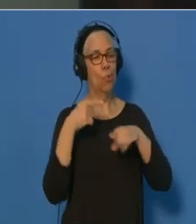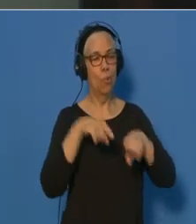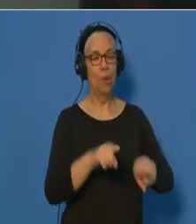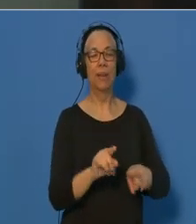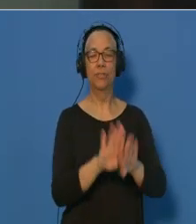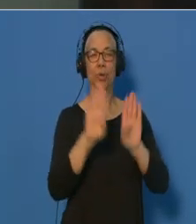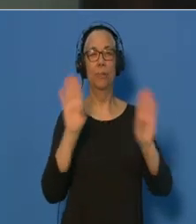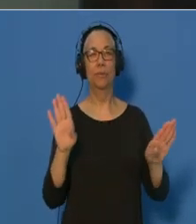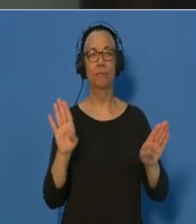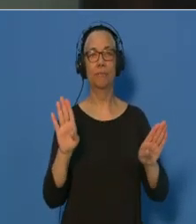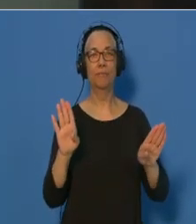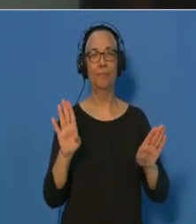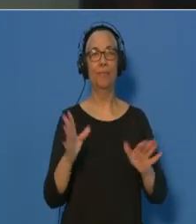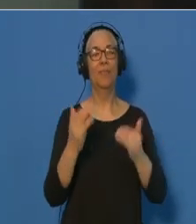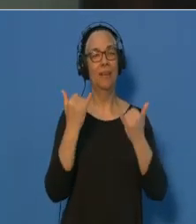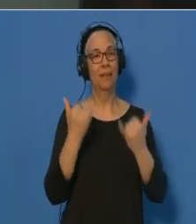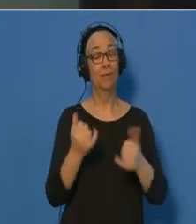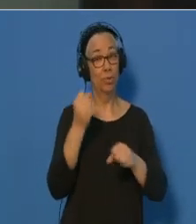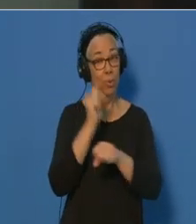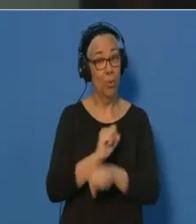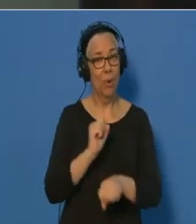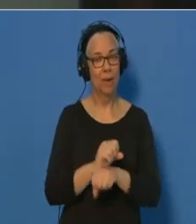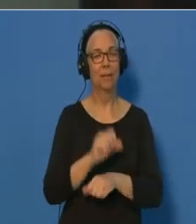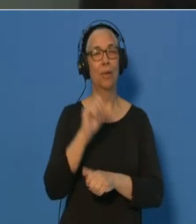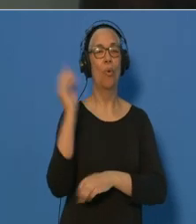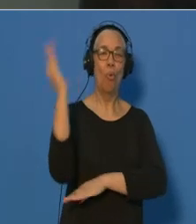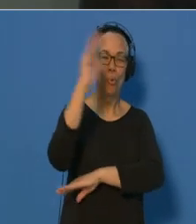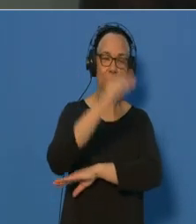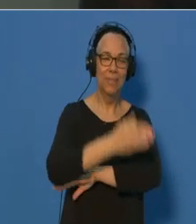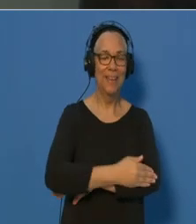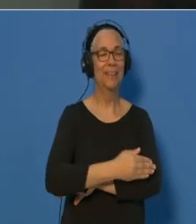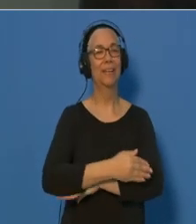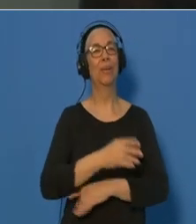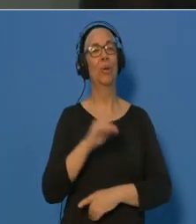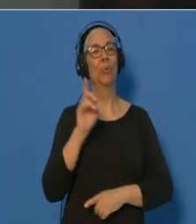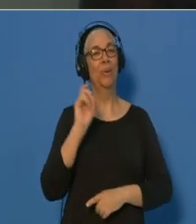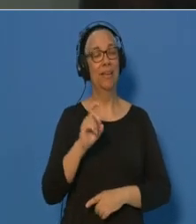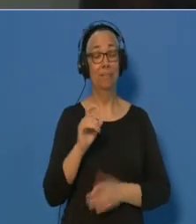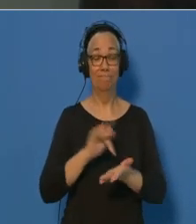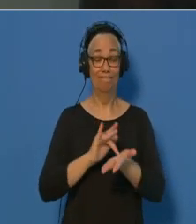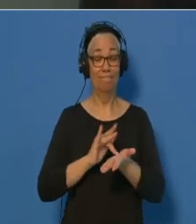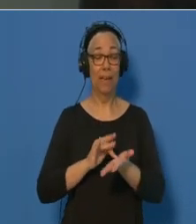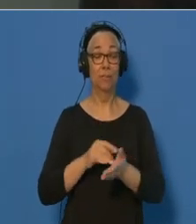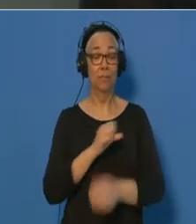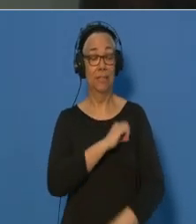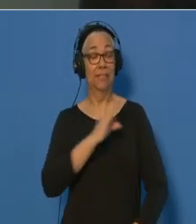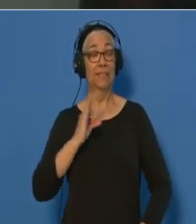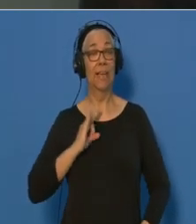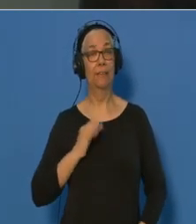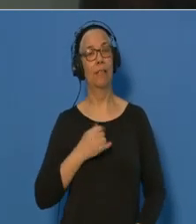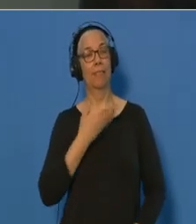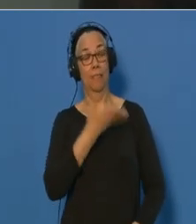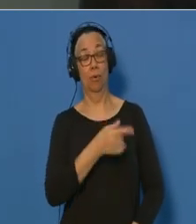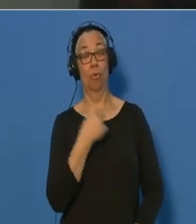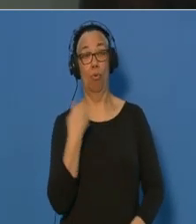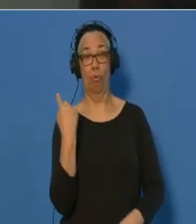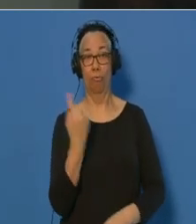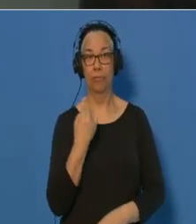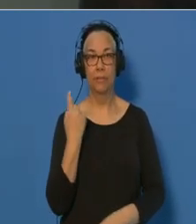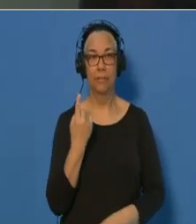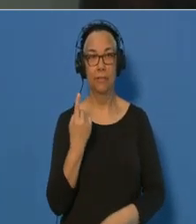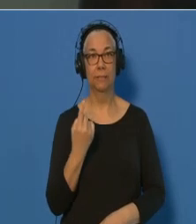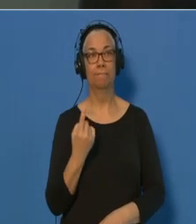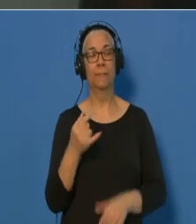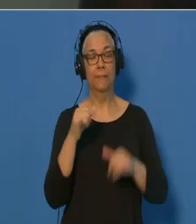order for the facility to operate 24 hours a day, we require medical staff on the premises at all times. Therefore,